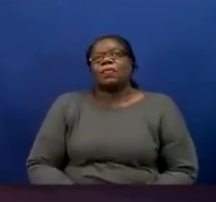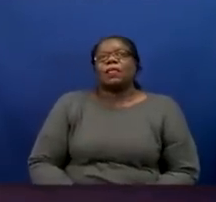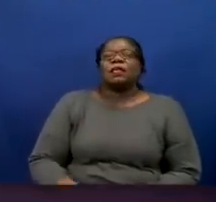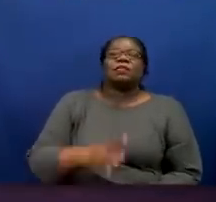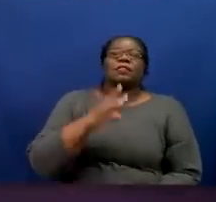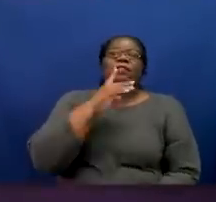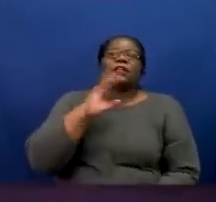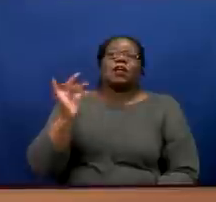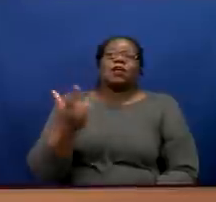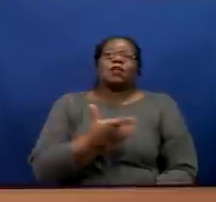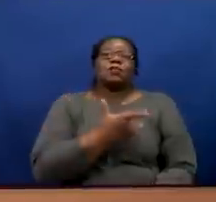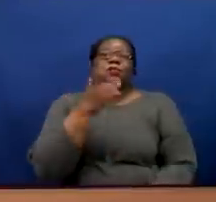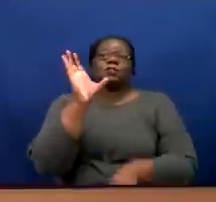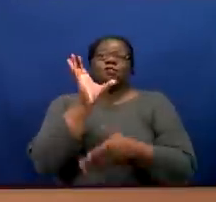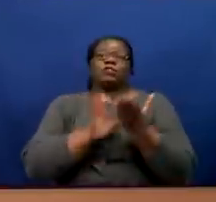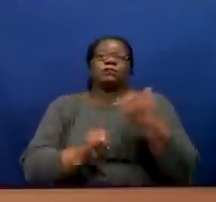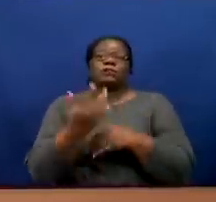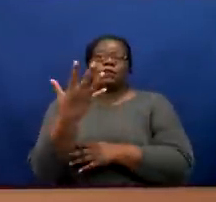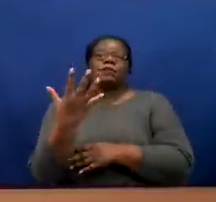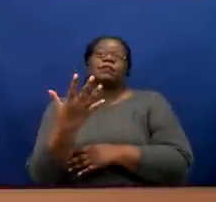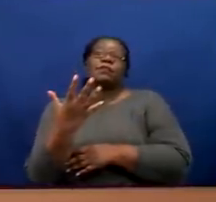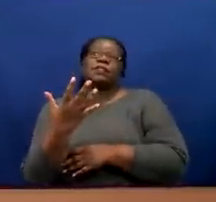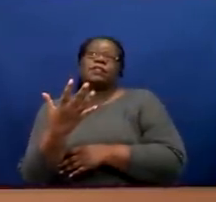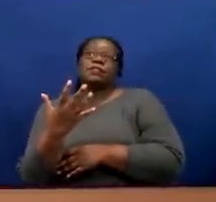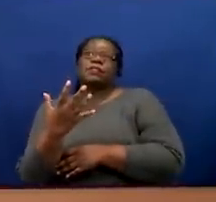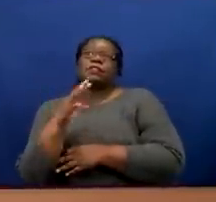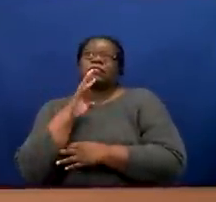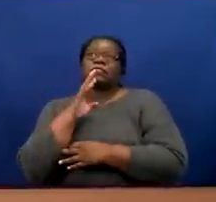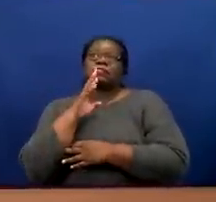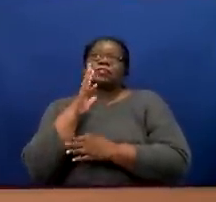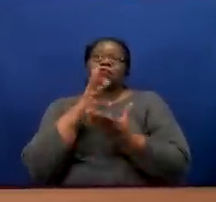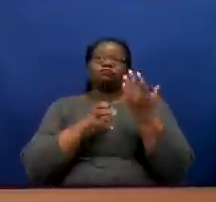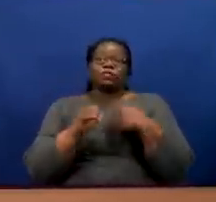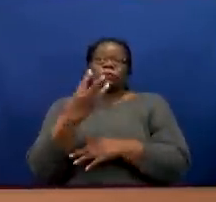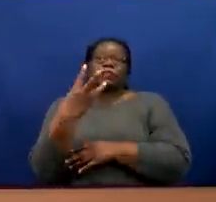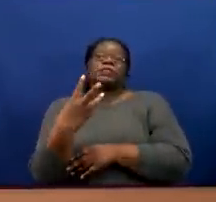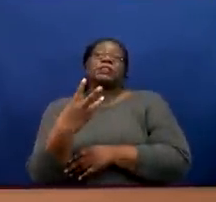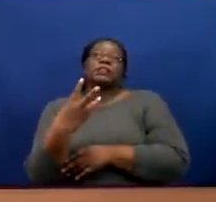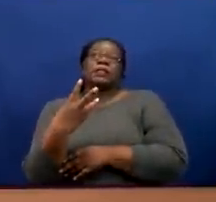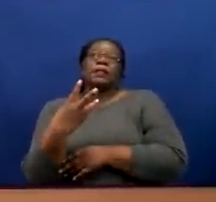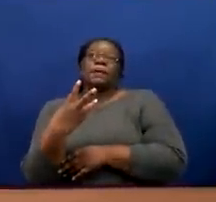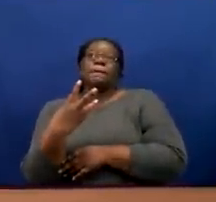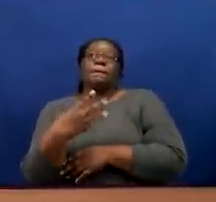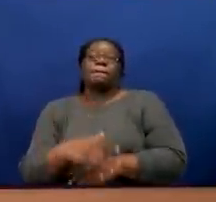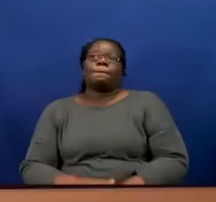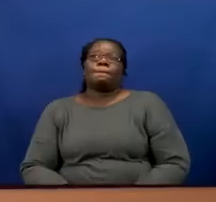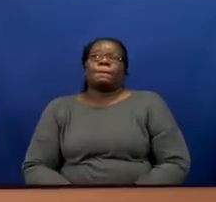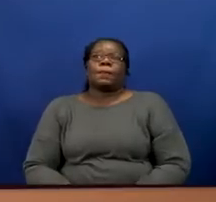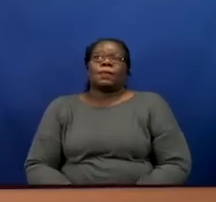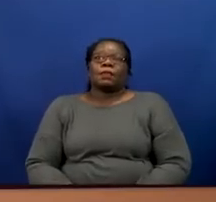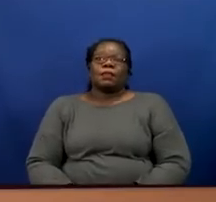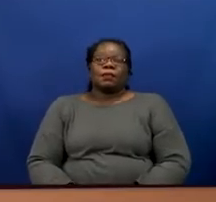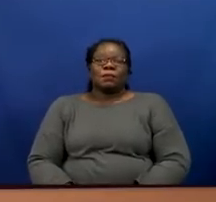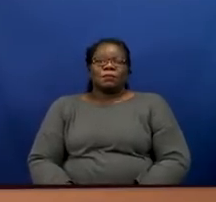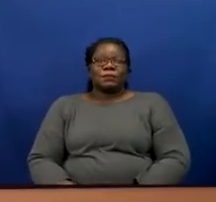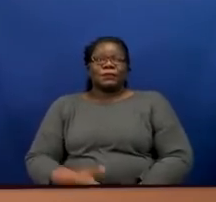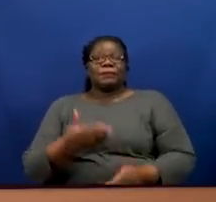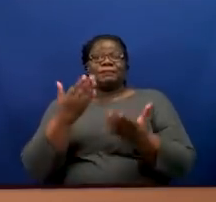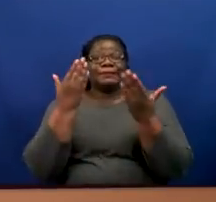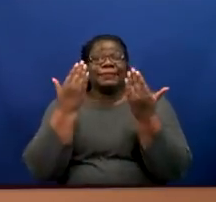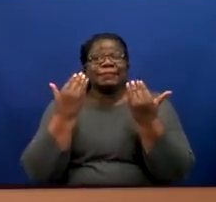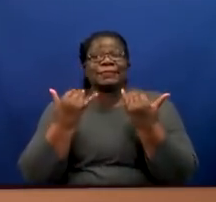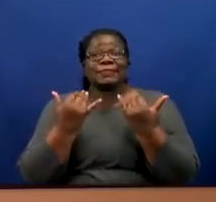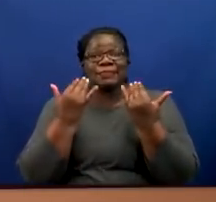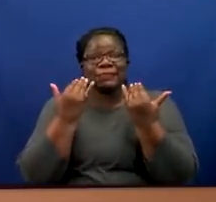through chapter 5. King Solomon was talking all the way through chapter 6. But by the time you get to chapter 7,